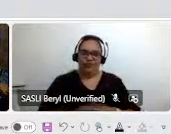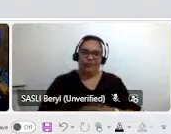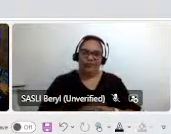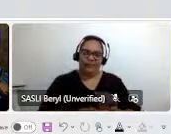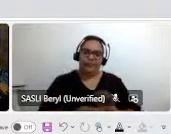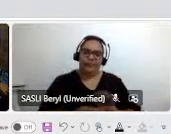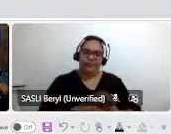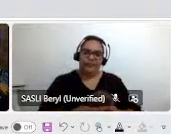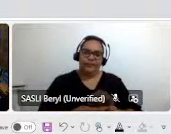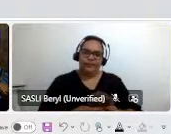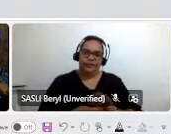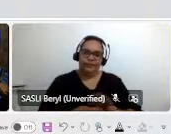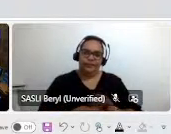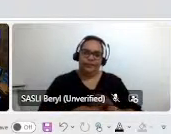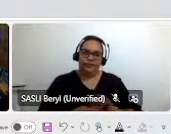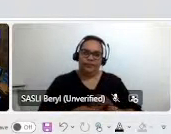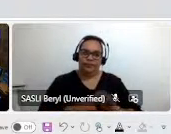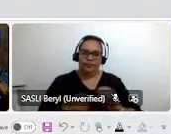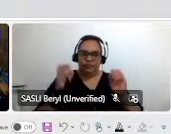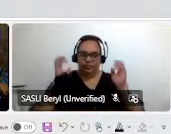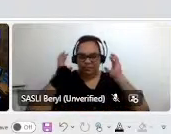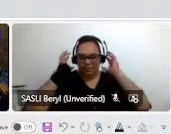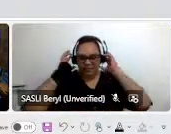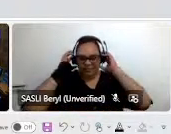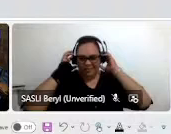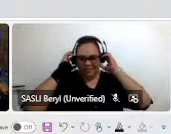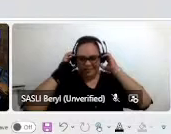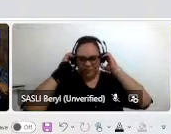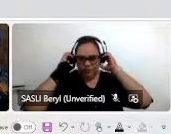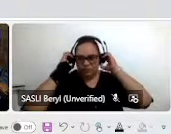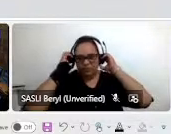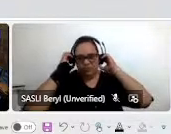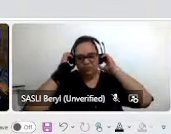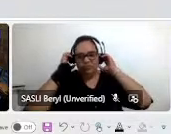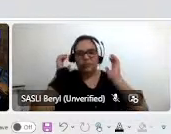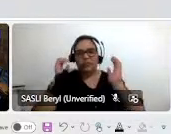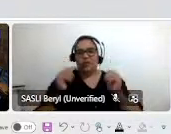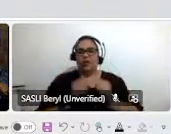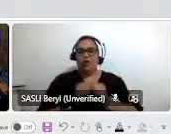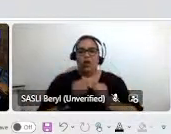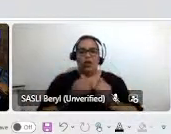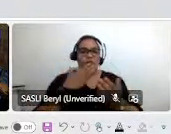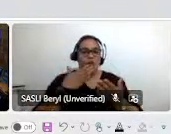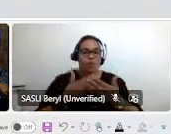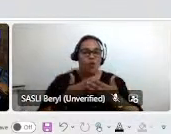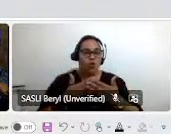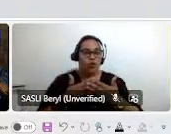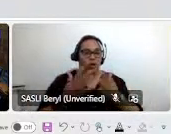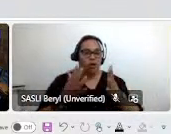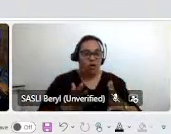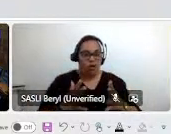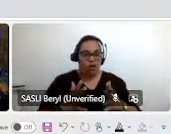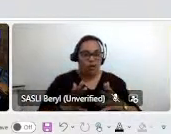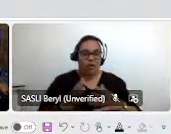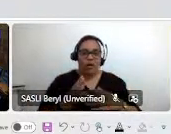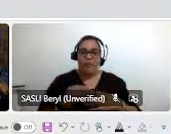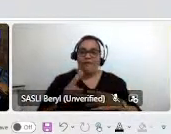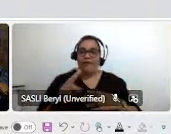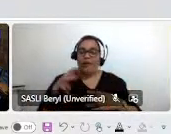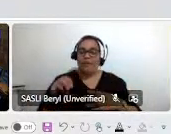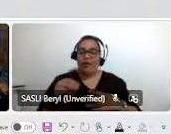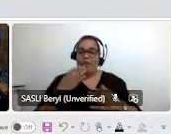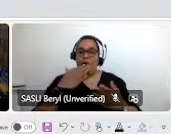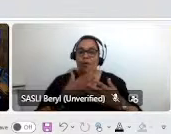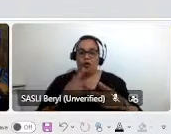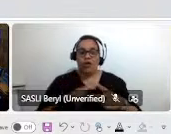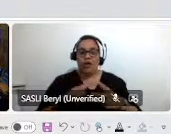I don't trust you. Let's, colleagues, can I have a proposer? Member Van Minnen